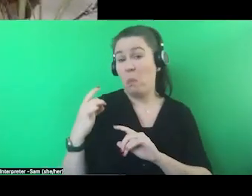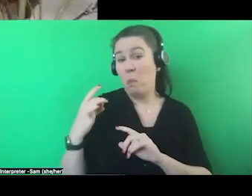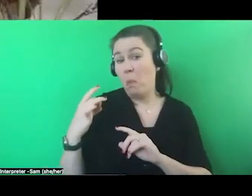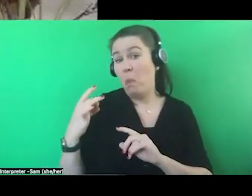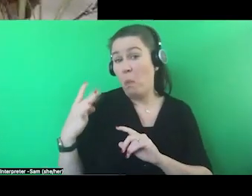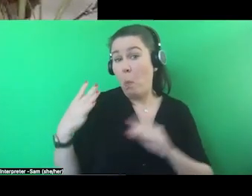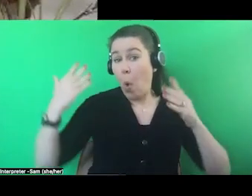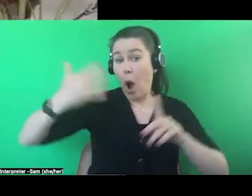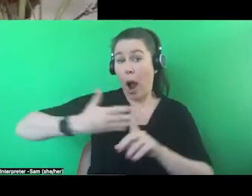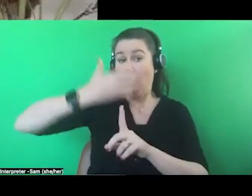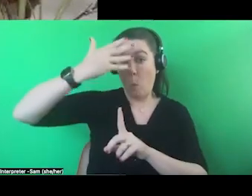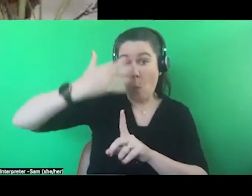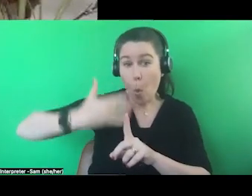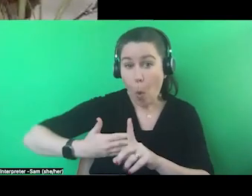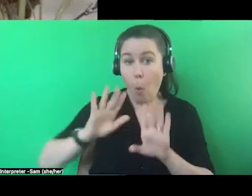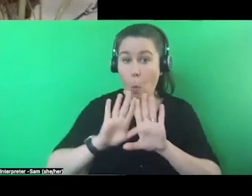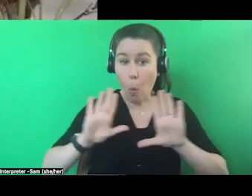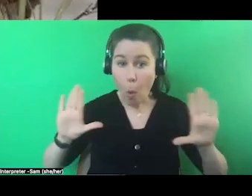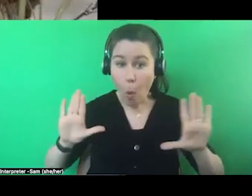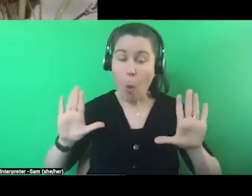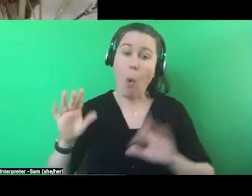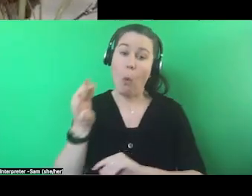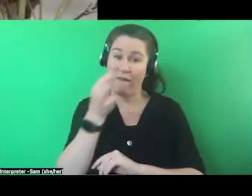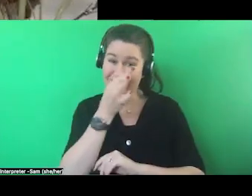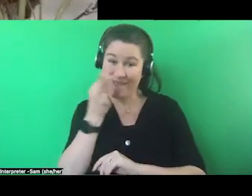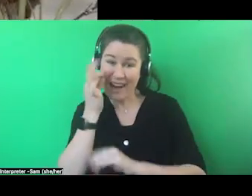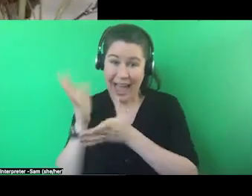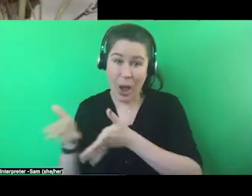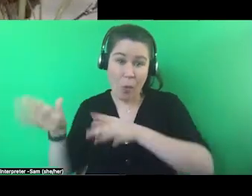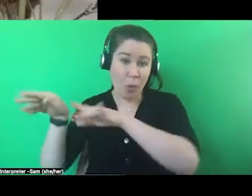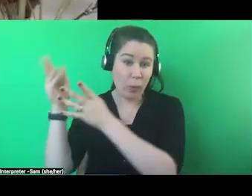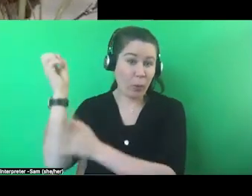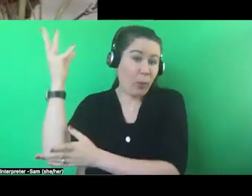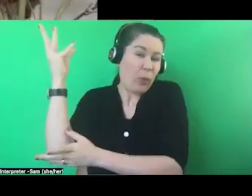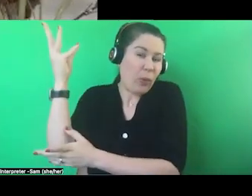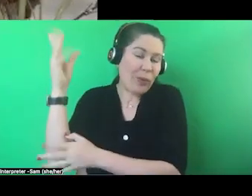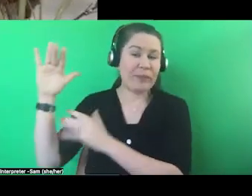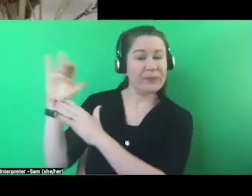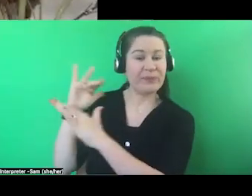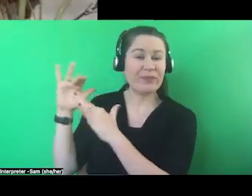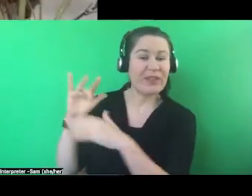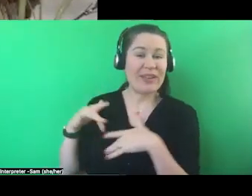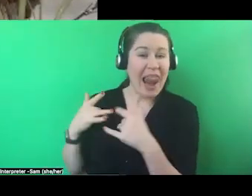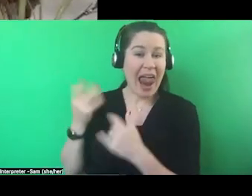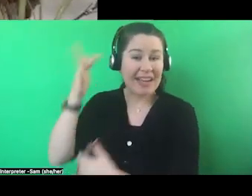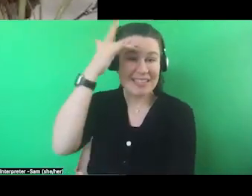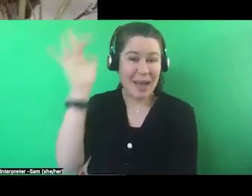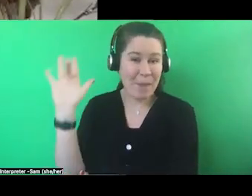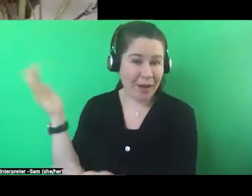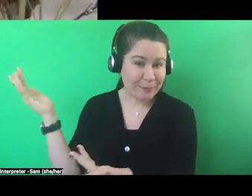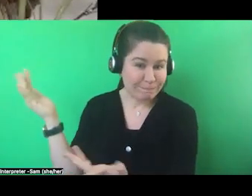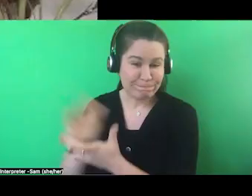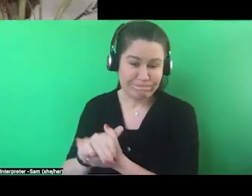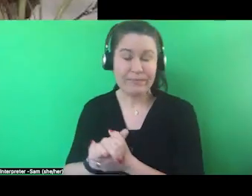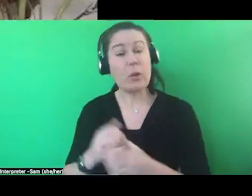with rather oversized flowers just to give it that summer feel. So my